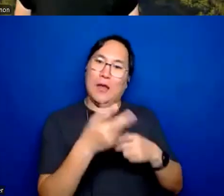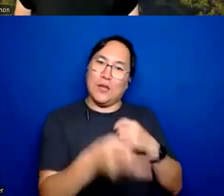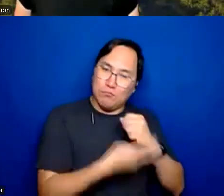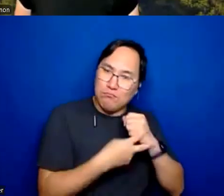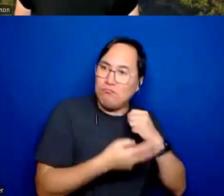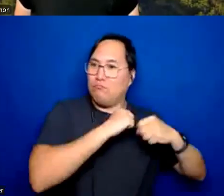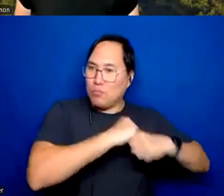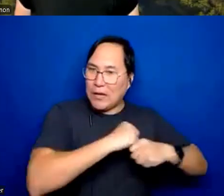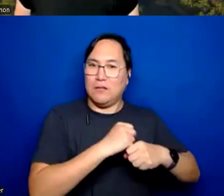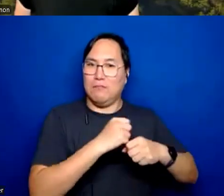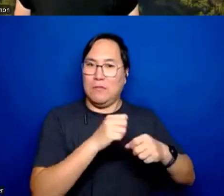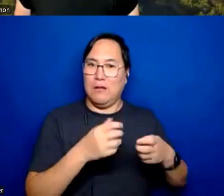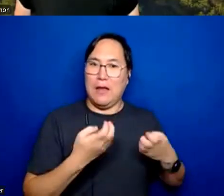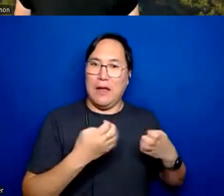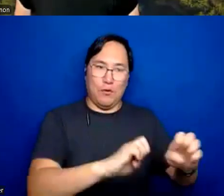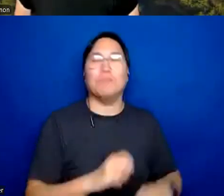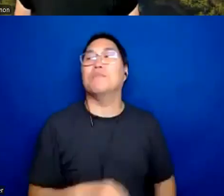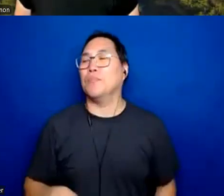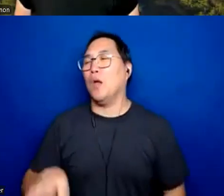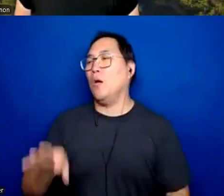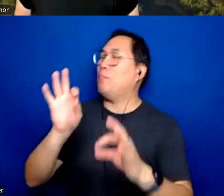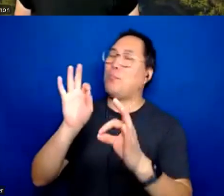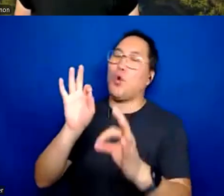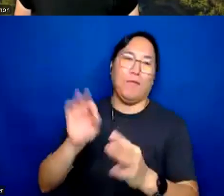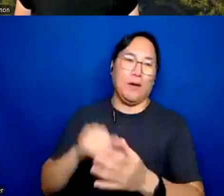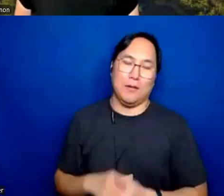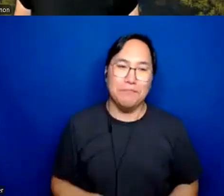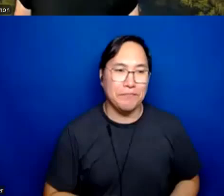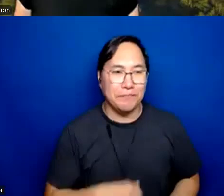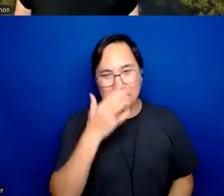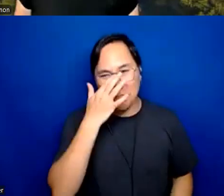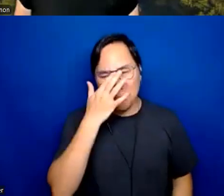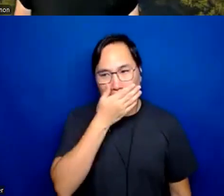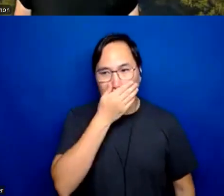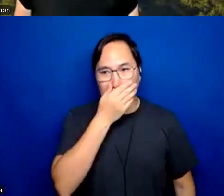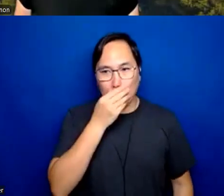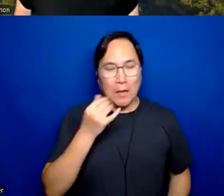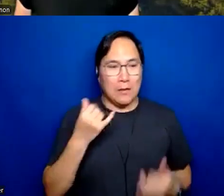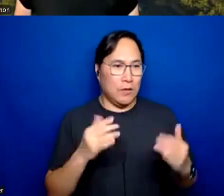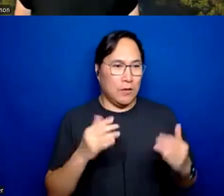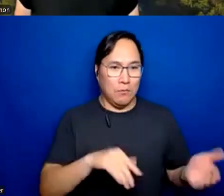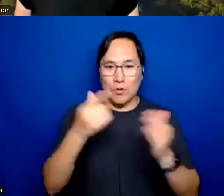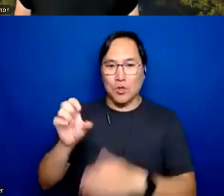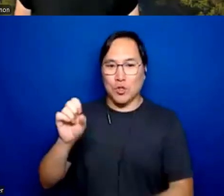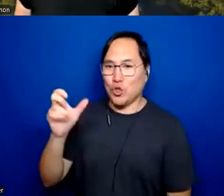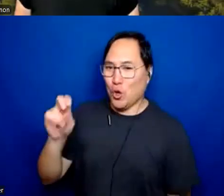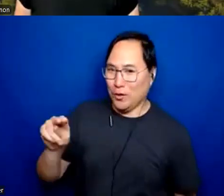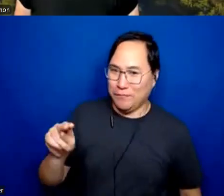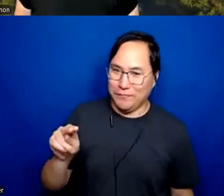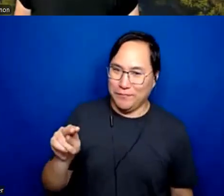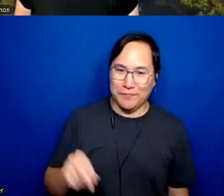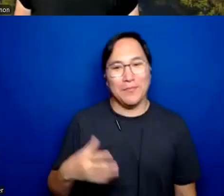Thanks, Ethan. That fits just perfectly. So let me toss it over to Sean, because Sean,